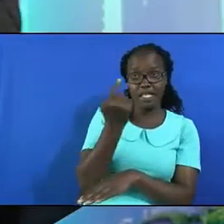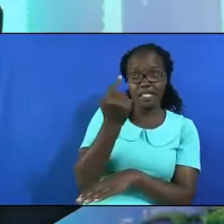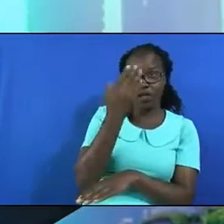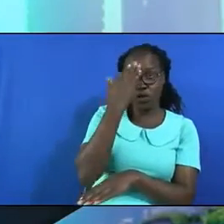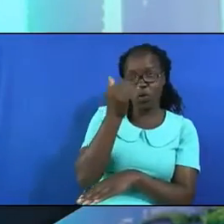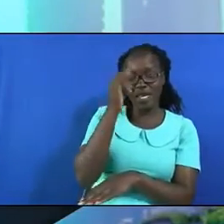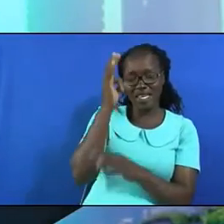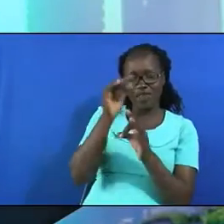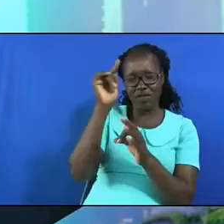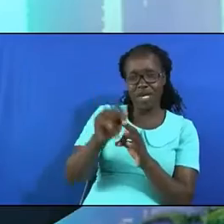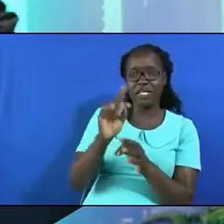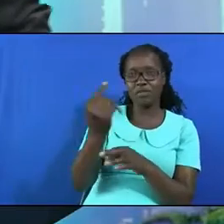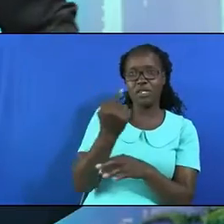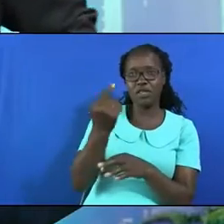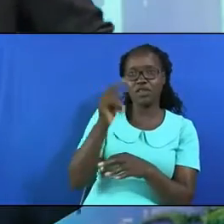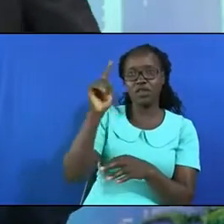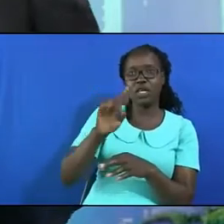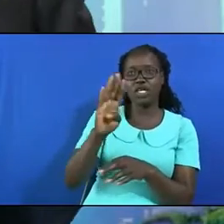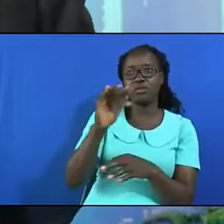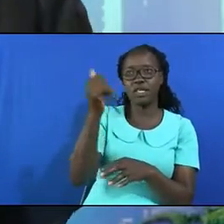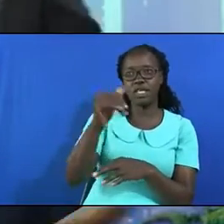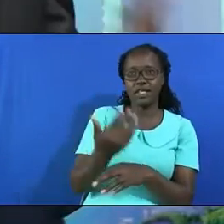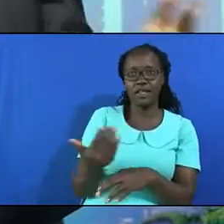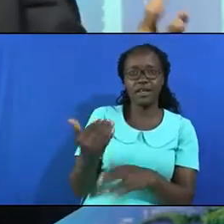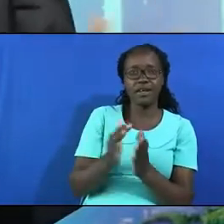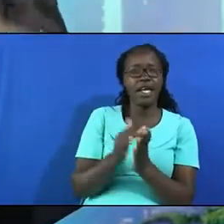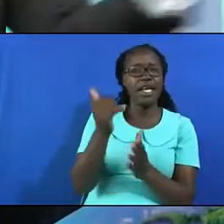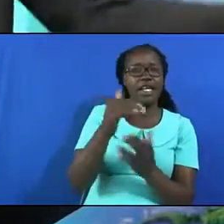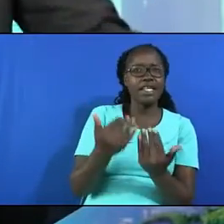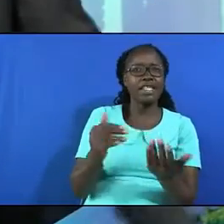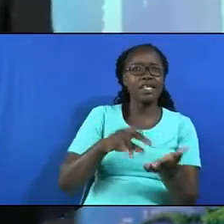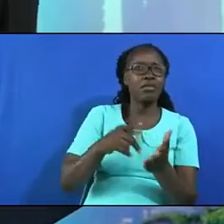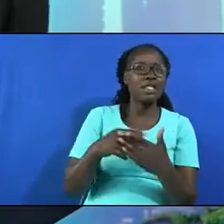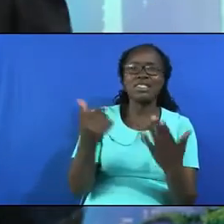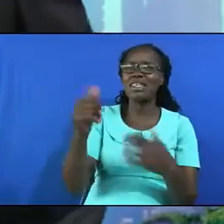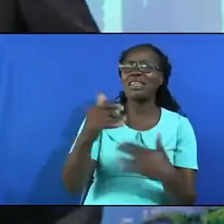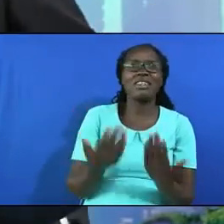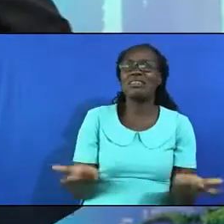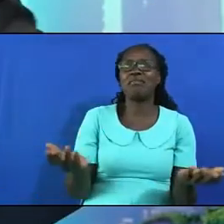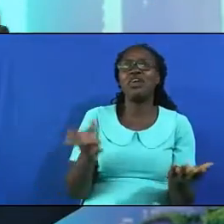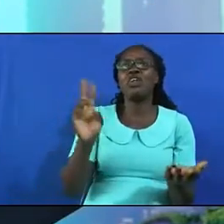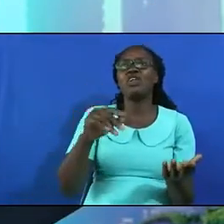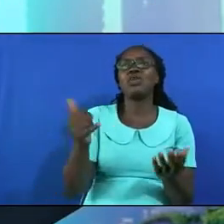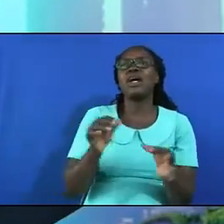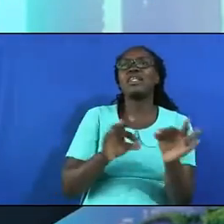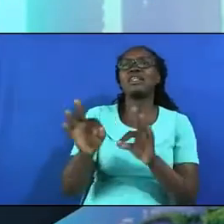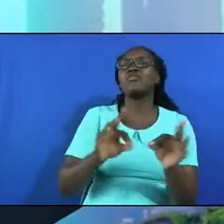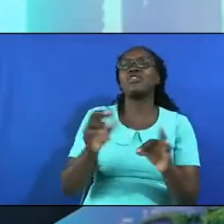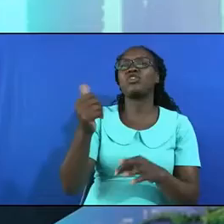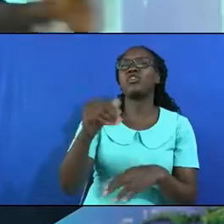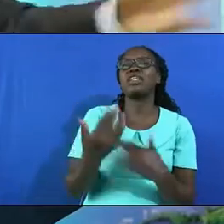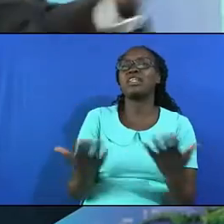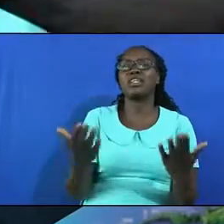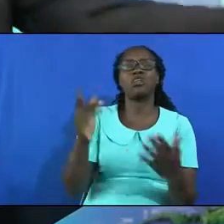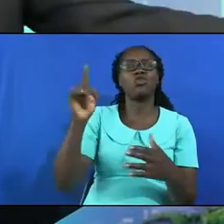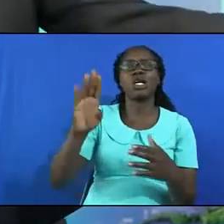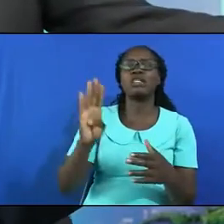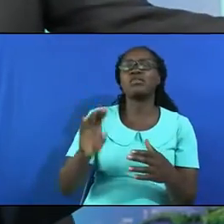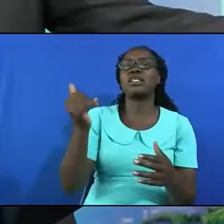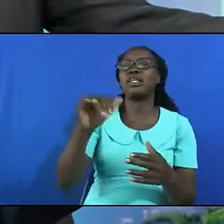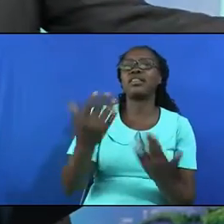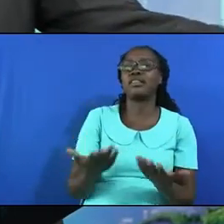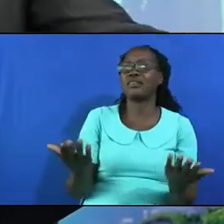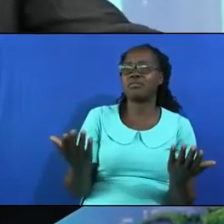if you can't be single, you can't be anything. Anything means anything. I mean, there is no other definition of anything. You can't be